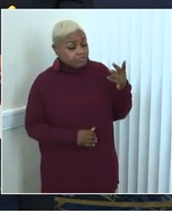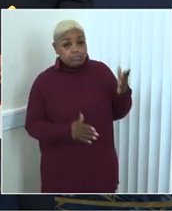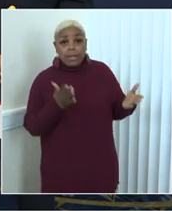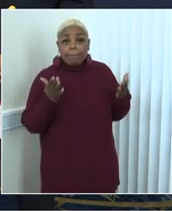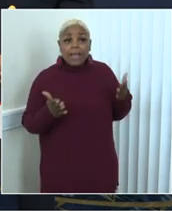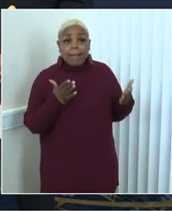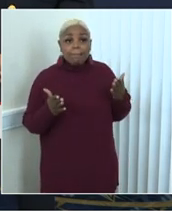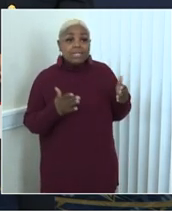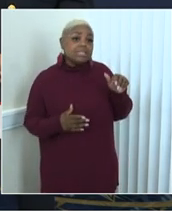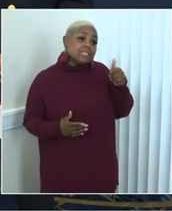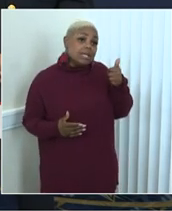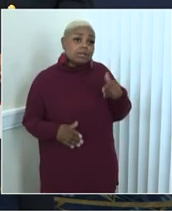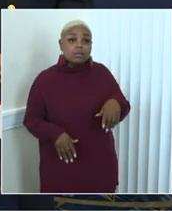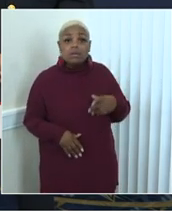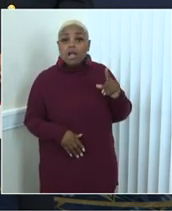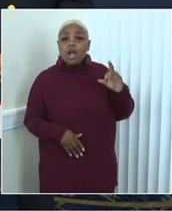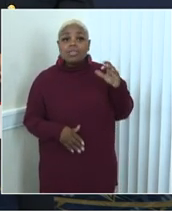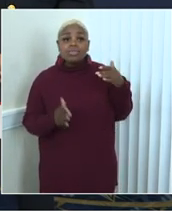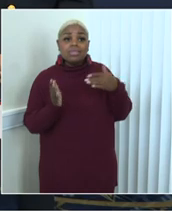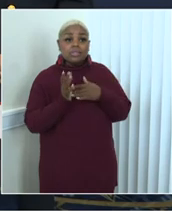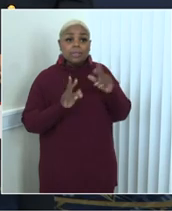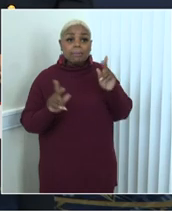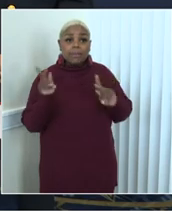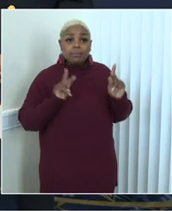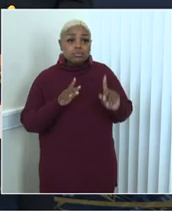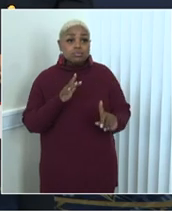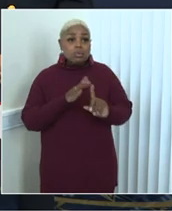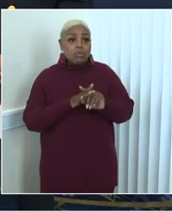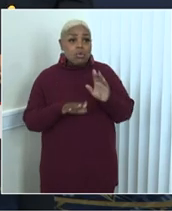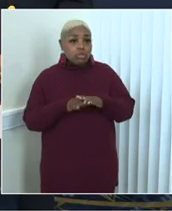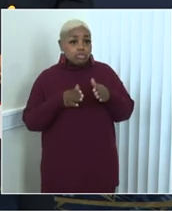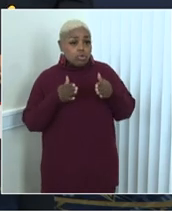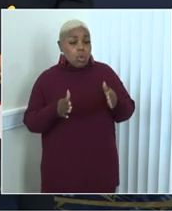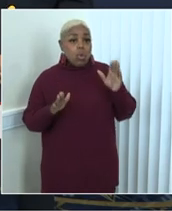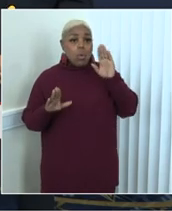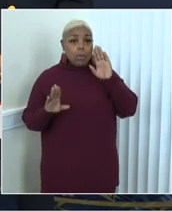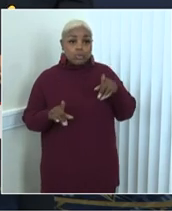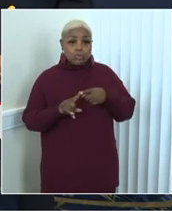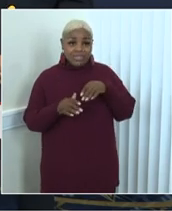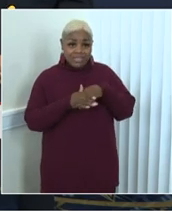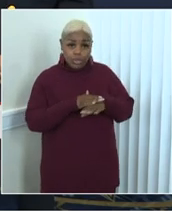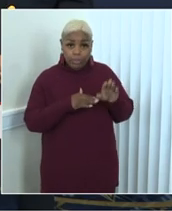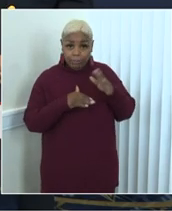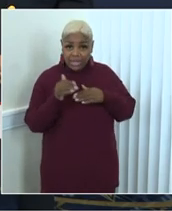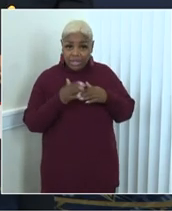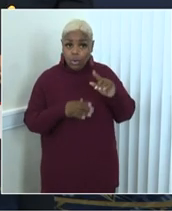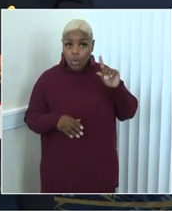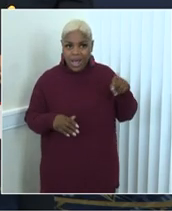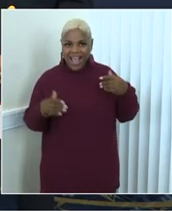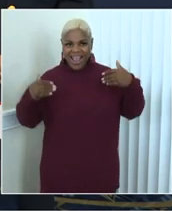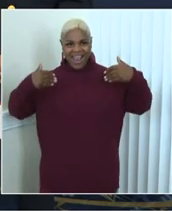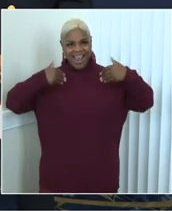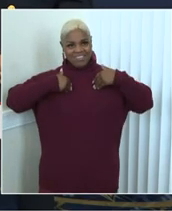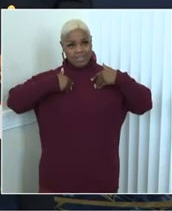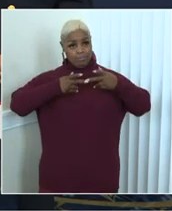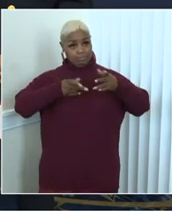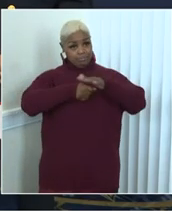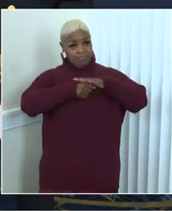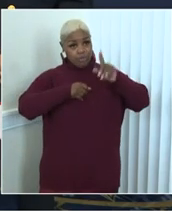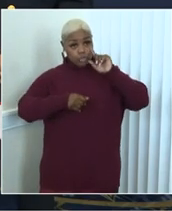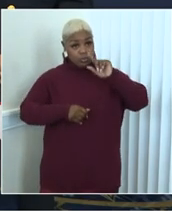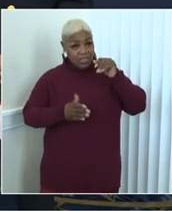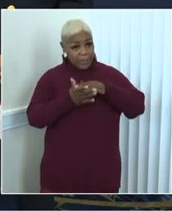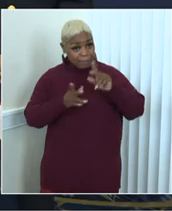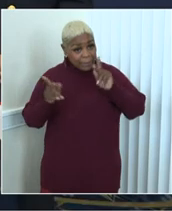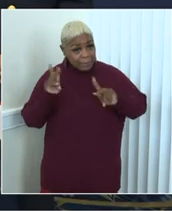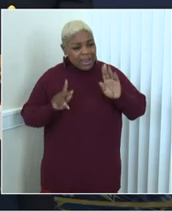of thousands of people showing up at 9th and G, Yep. hoping to get into a building that only holds 20,000 people. Correct. How do you manage that crowd? How are well, you we're preparing? getting